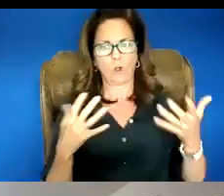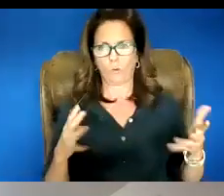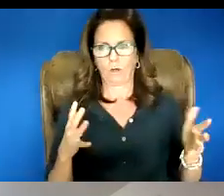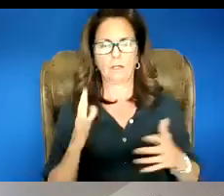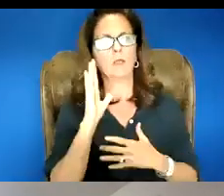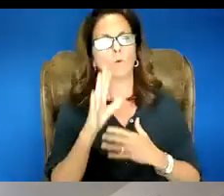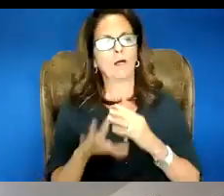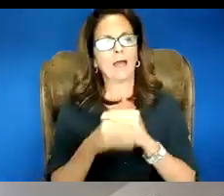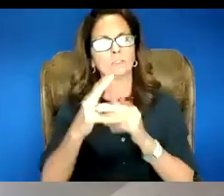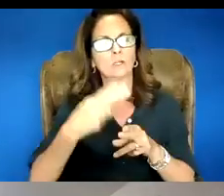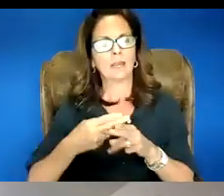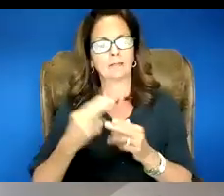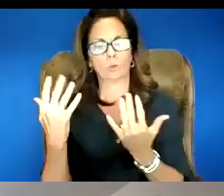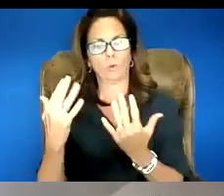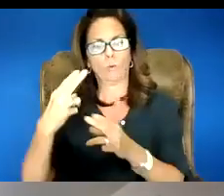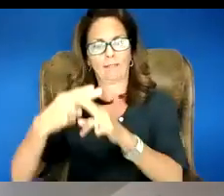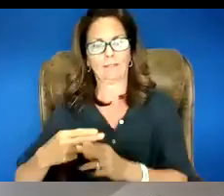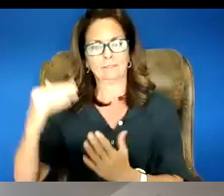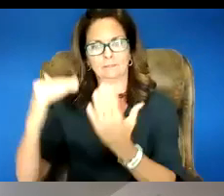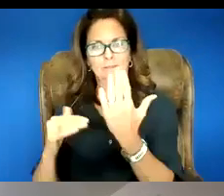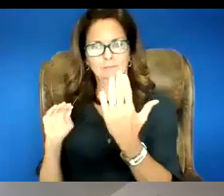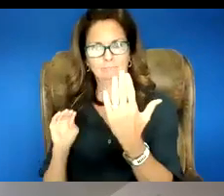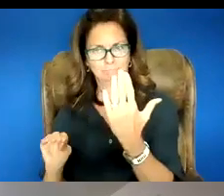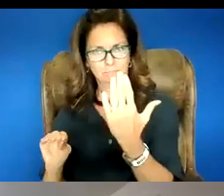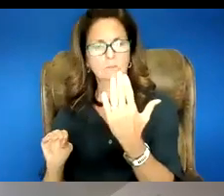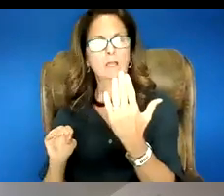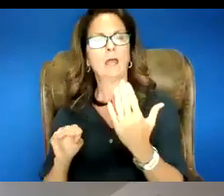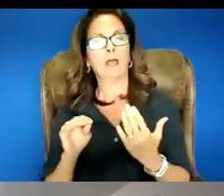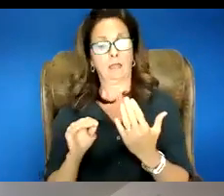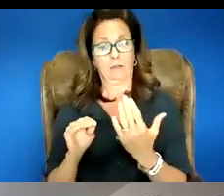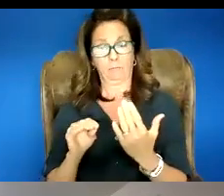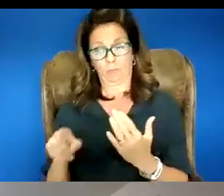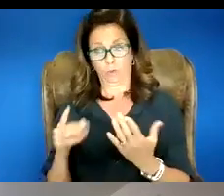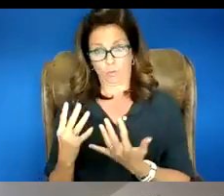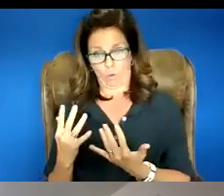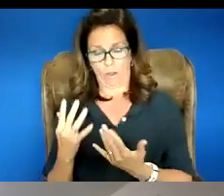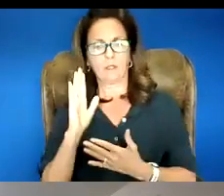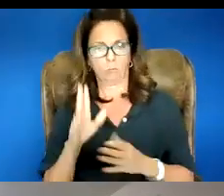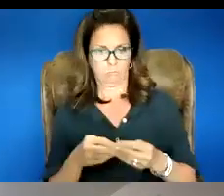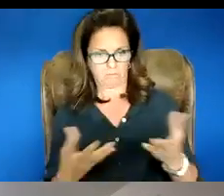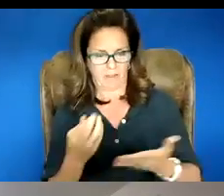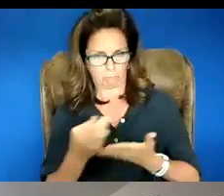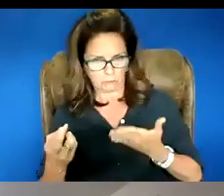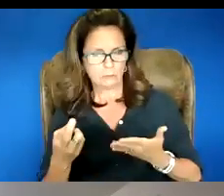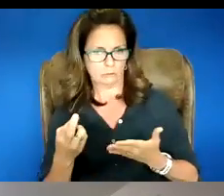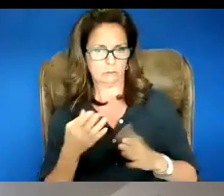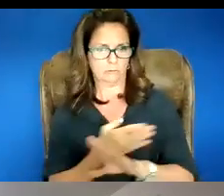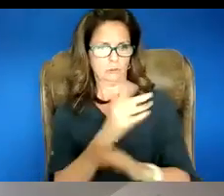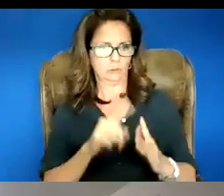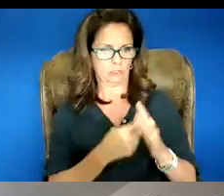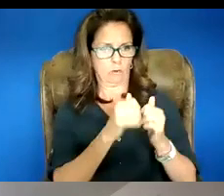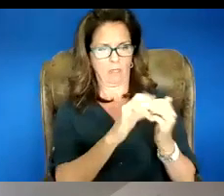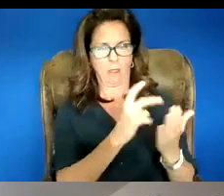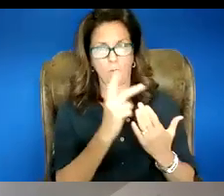and guide you to some resources in the meantime before you get started with State of Health. We really want to